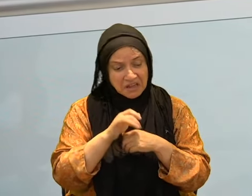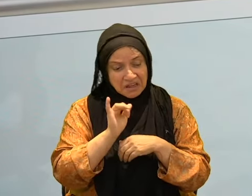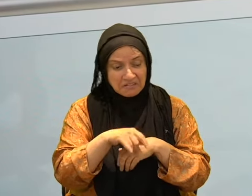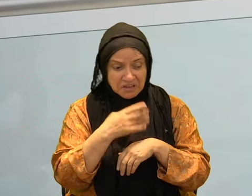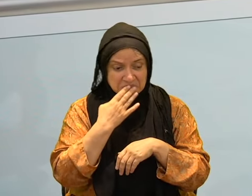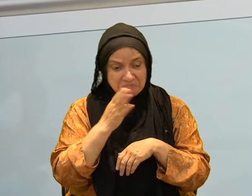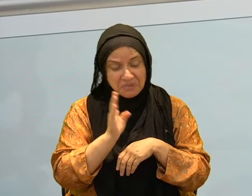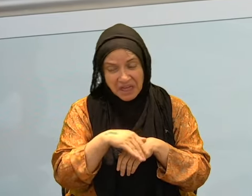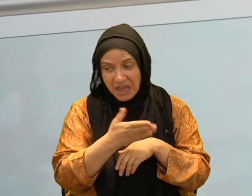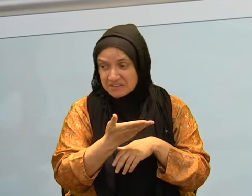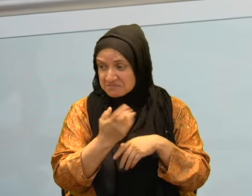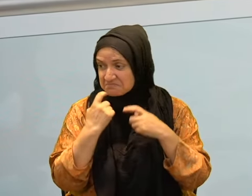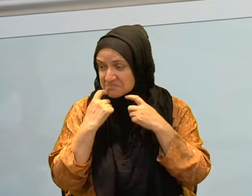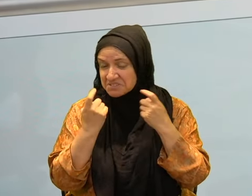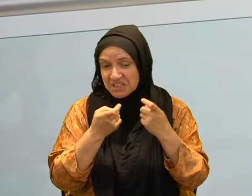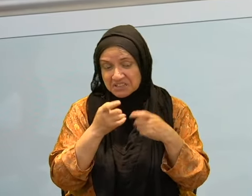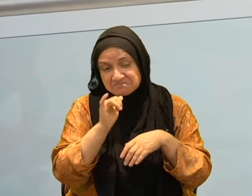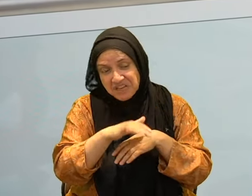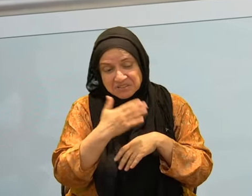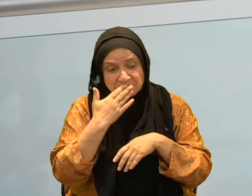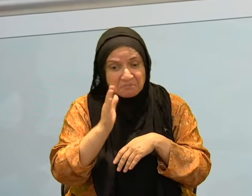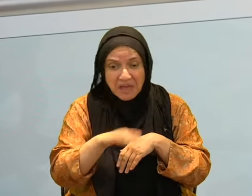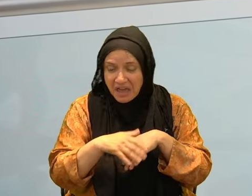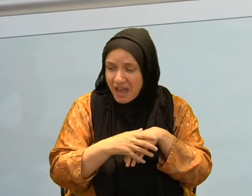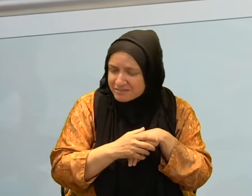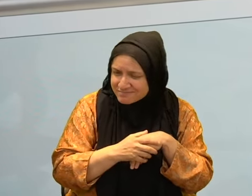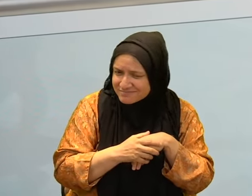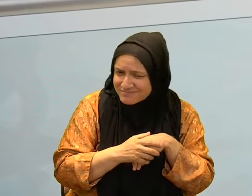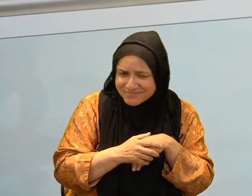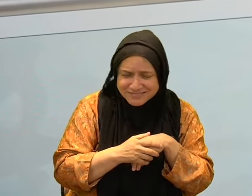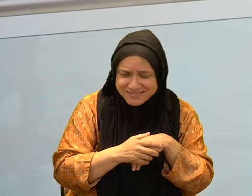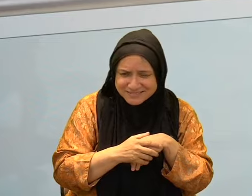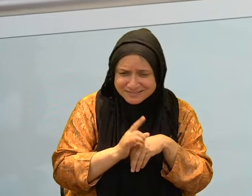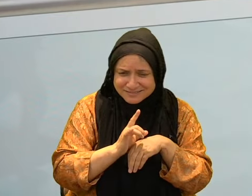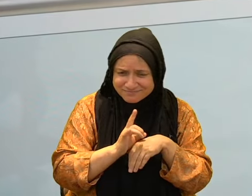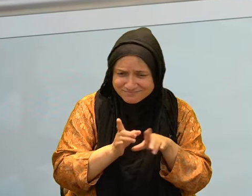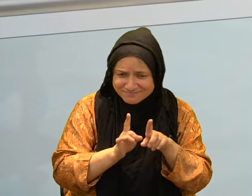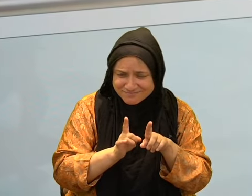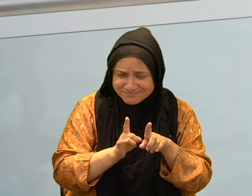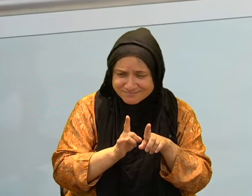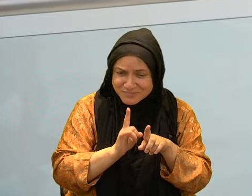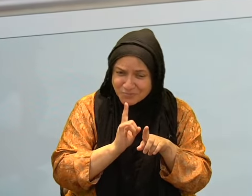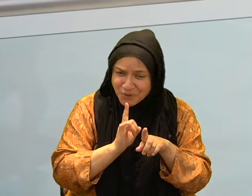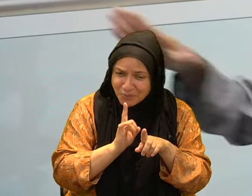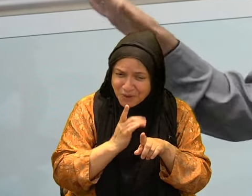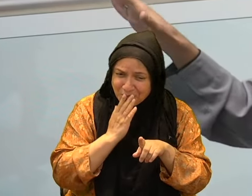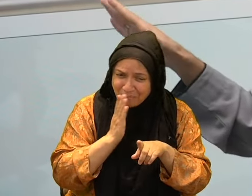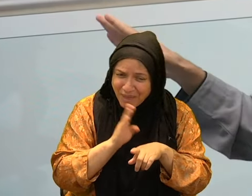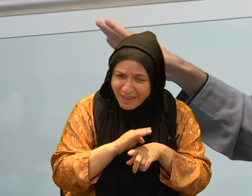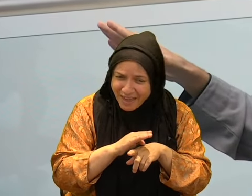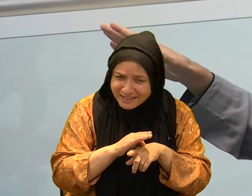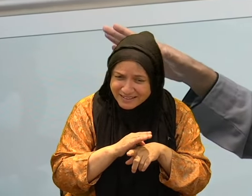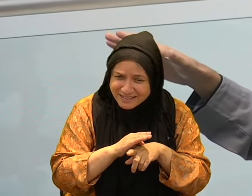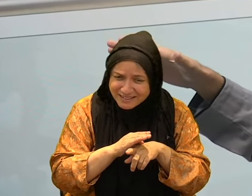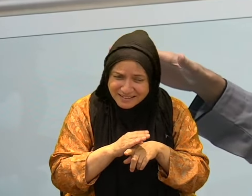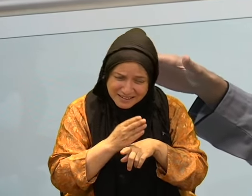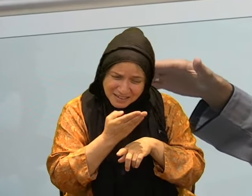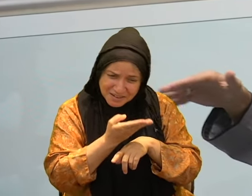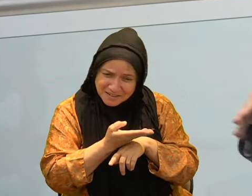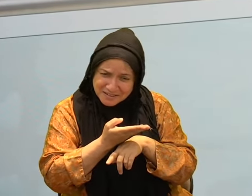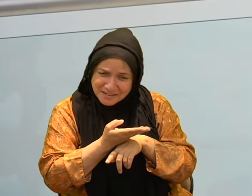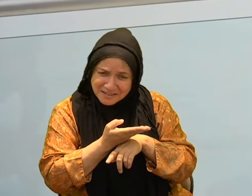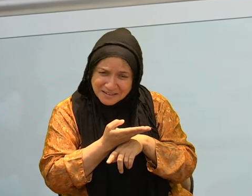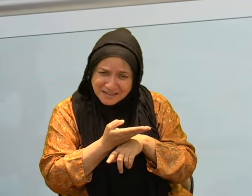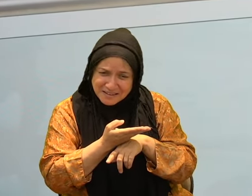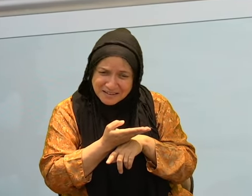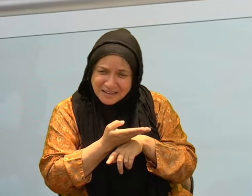of a deal if I do this? Because I'm looking around me and whew, these people are doing all sorts of things.